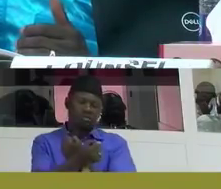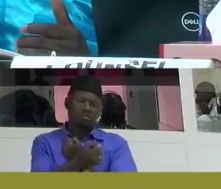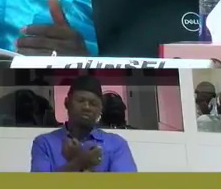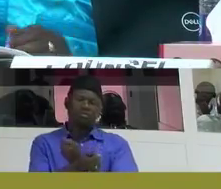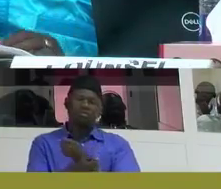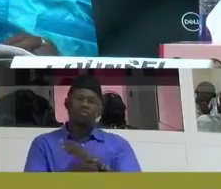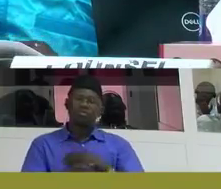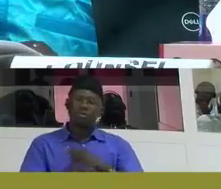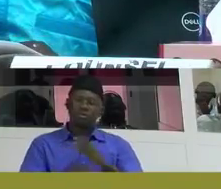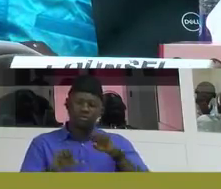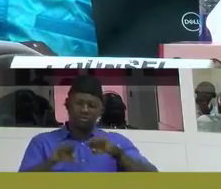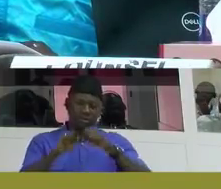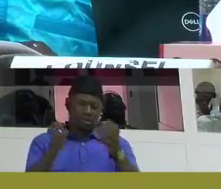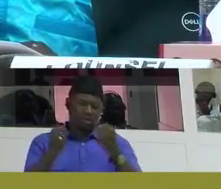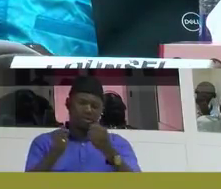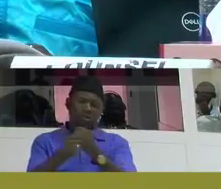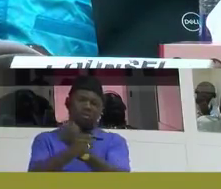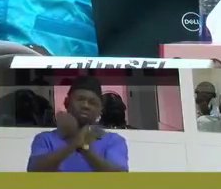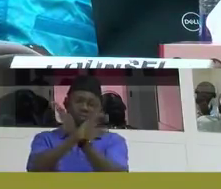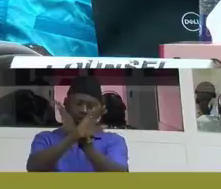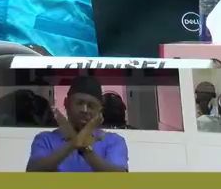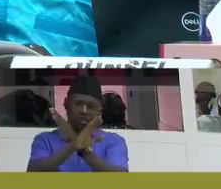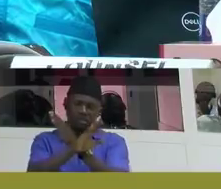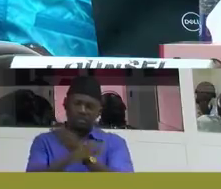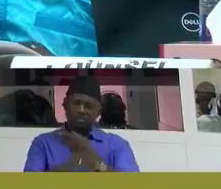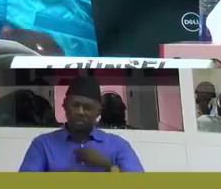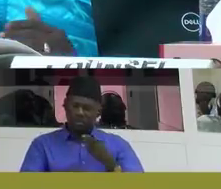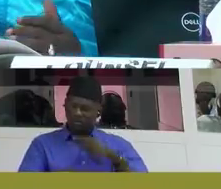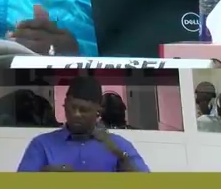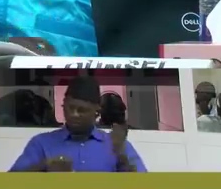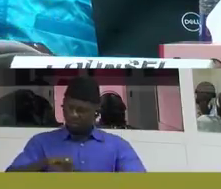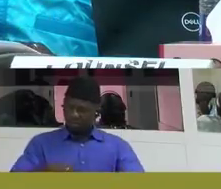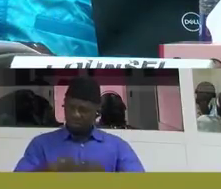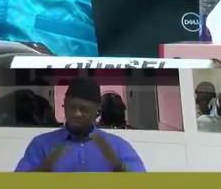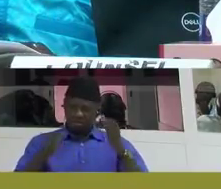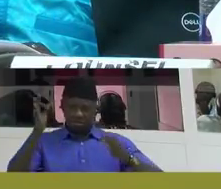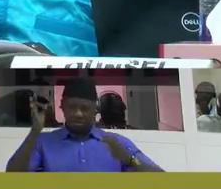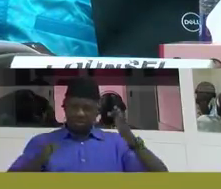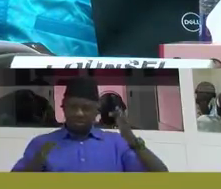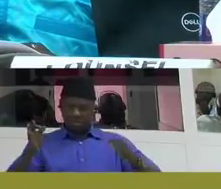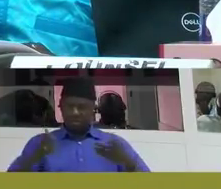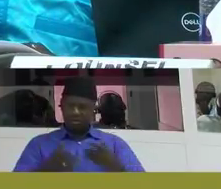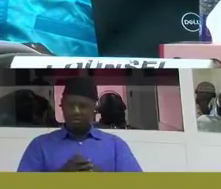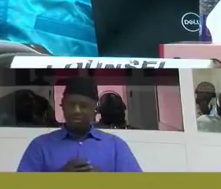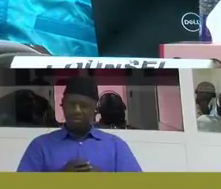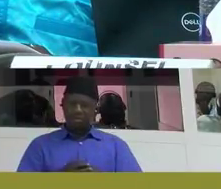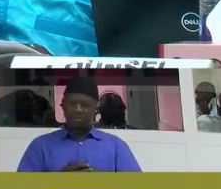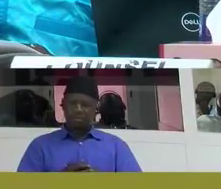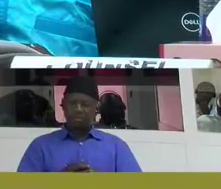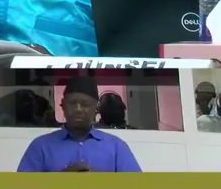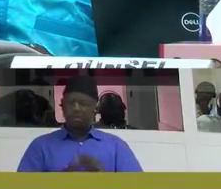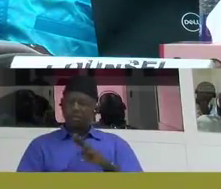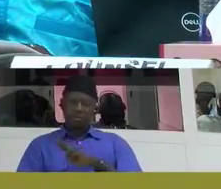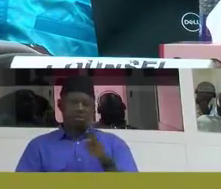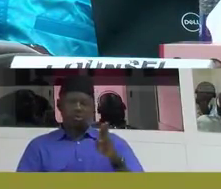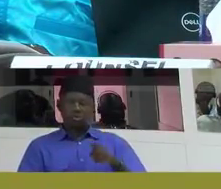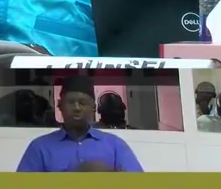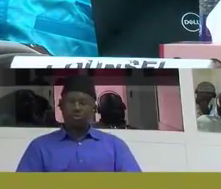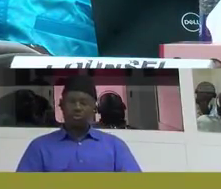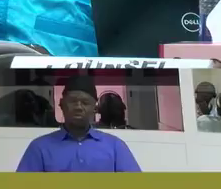ban, were they ever prosecuted? No. They would be taken to police, and